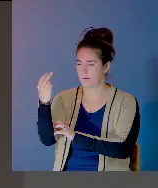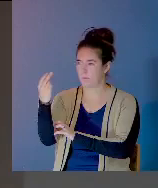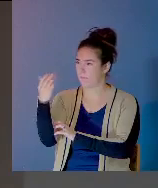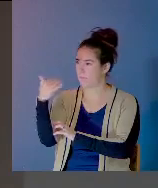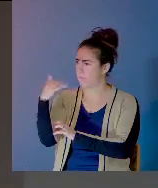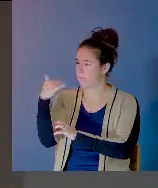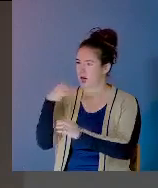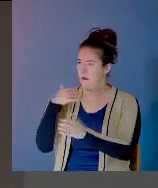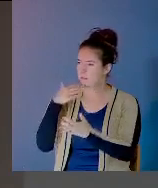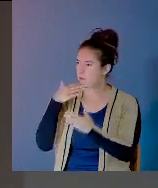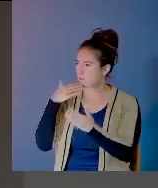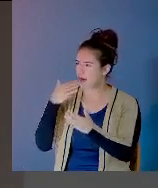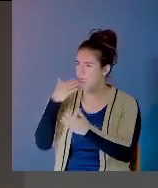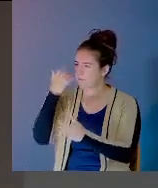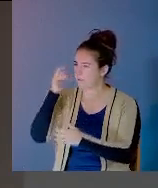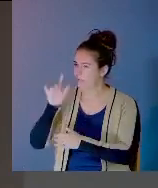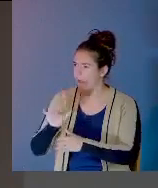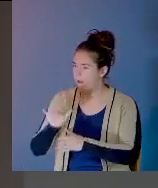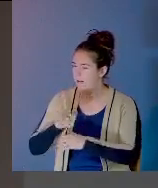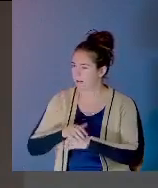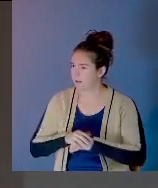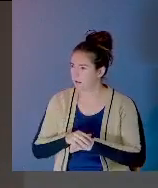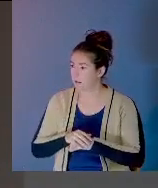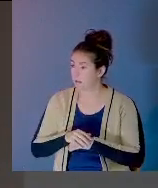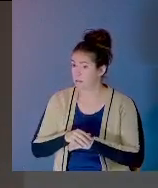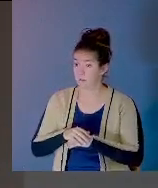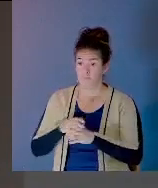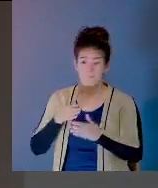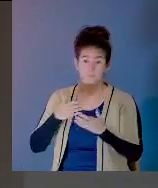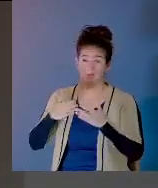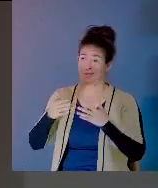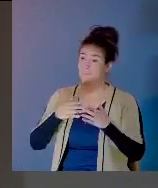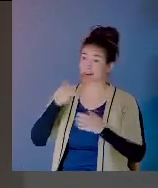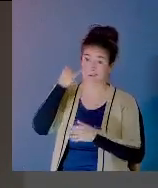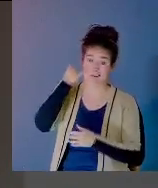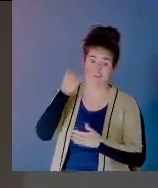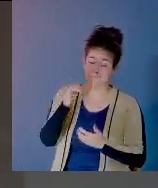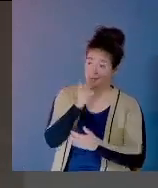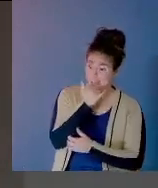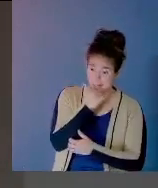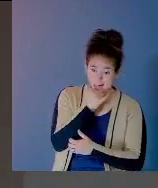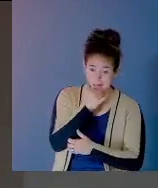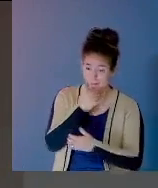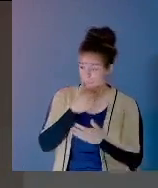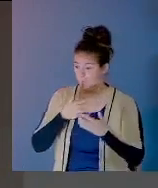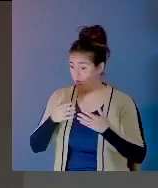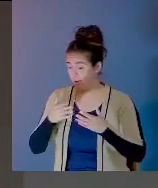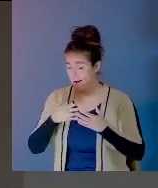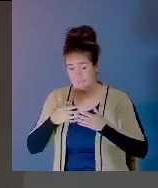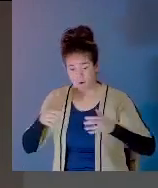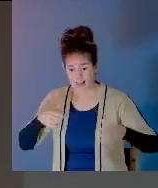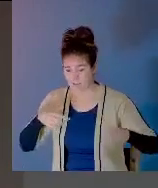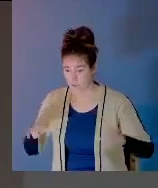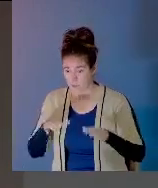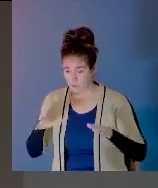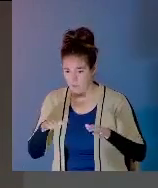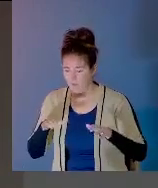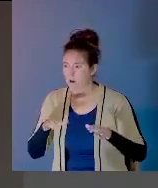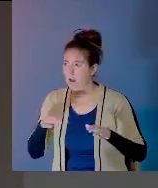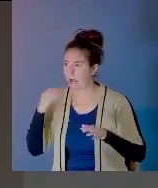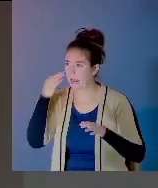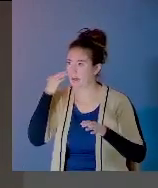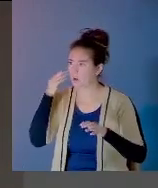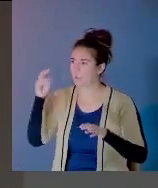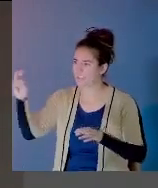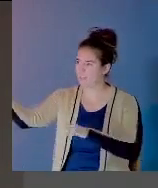do, no matter how many mistakes I make, he's still looking at me, calling to me, and wanting